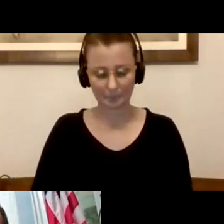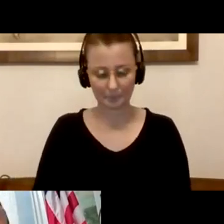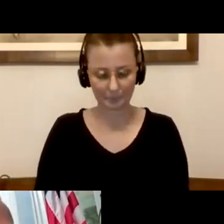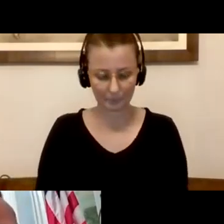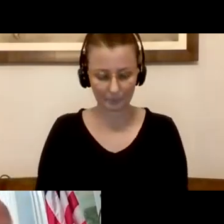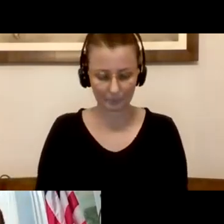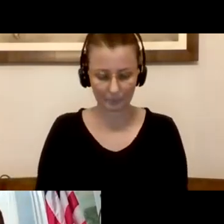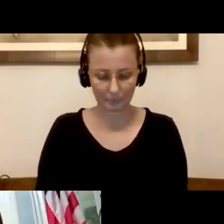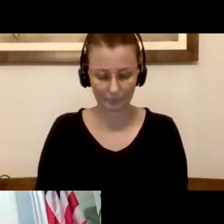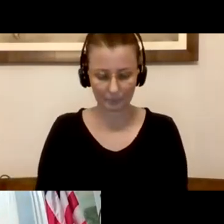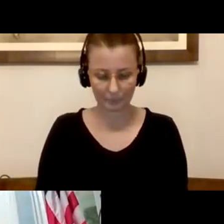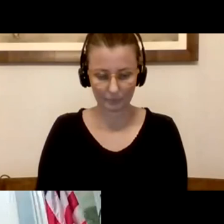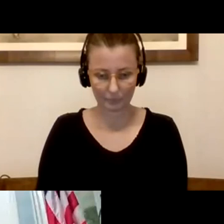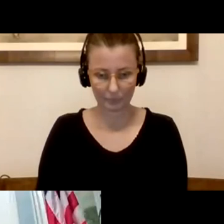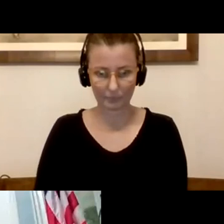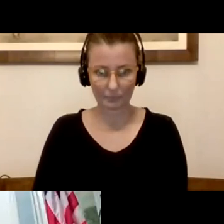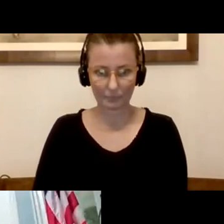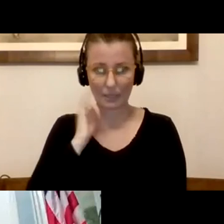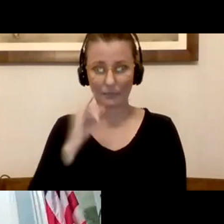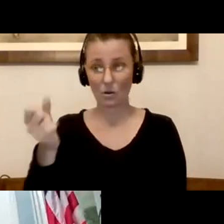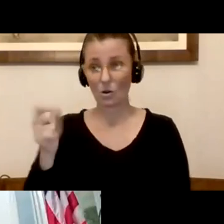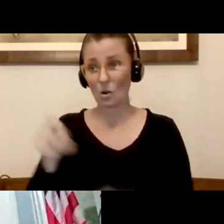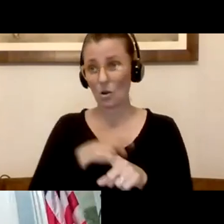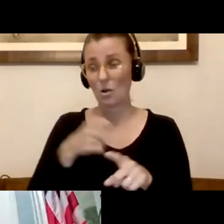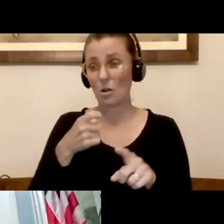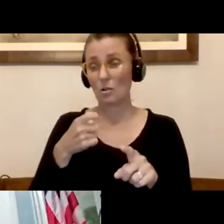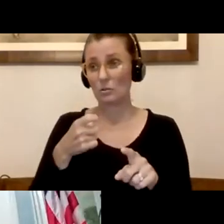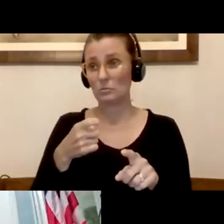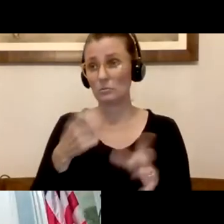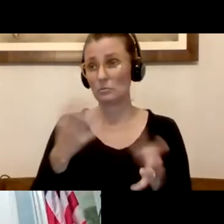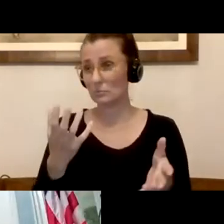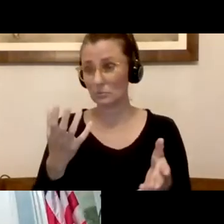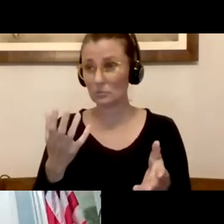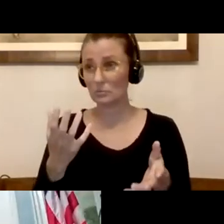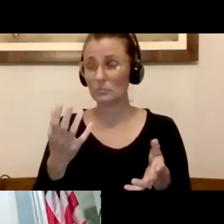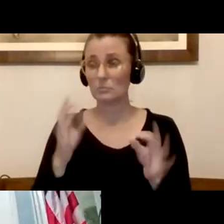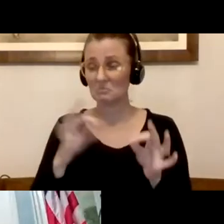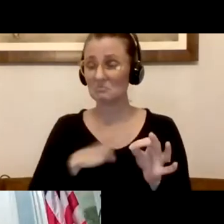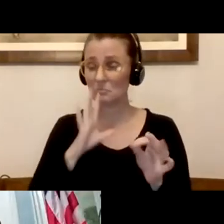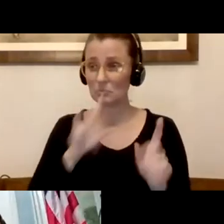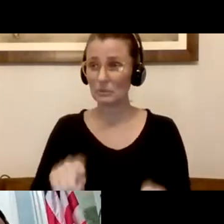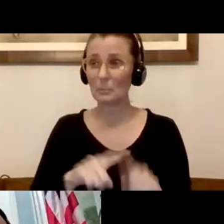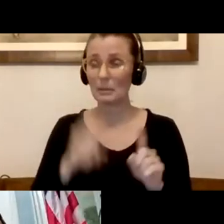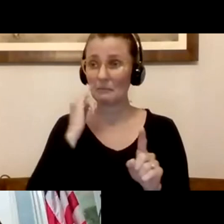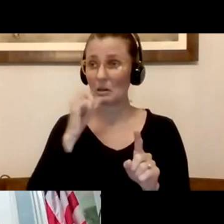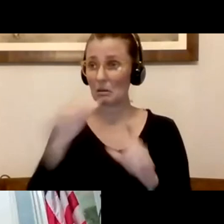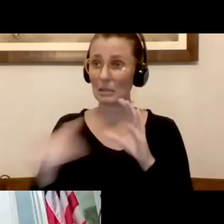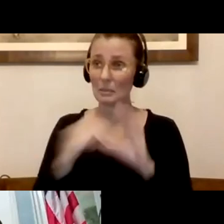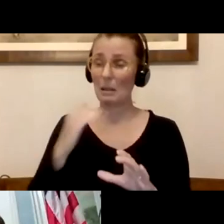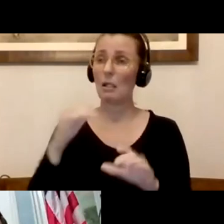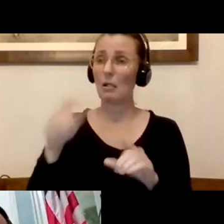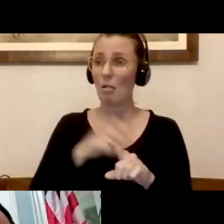And if we don't, if we get the call in the next couple of minutes, if not, Allie, send us an email or call 311. We'll get an answer to your question. I want to thank Cindy,